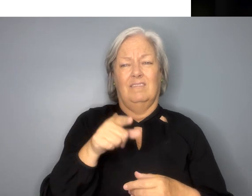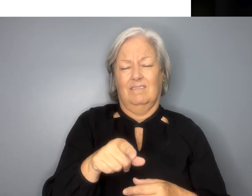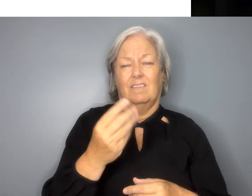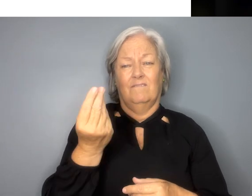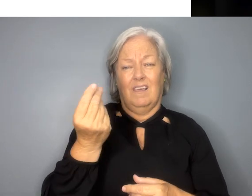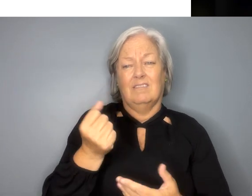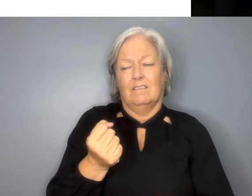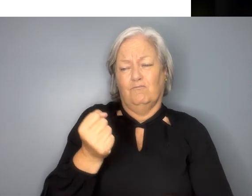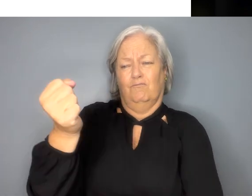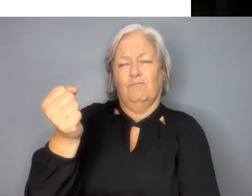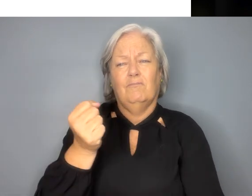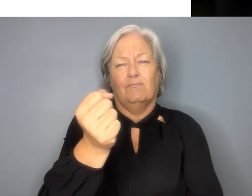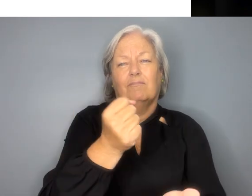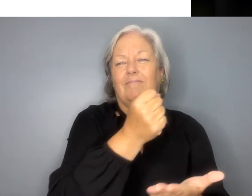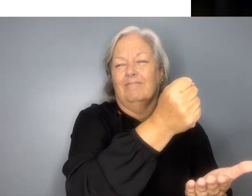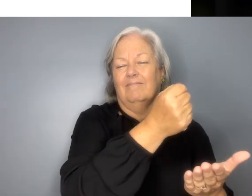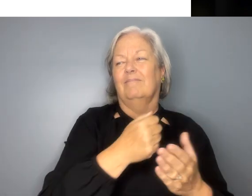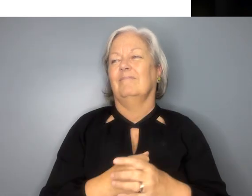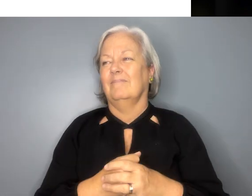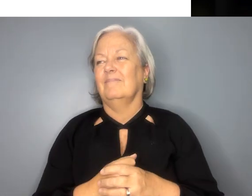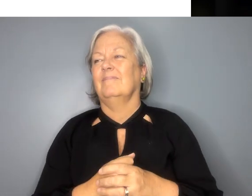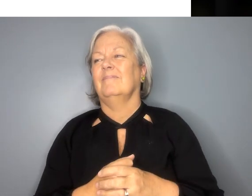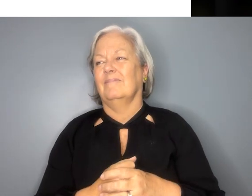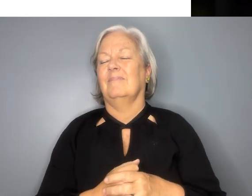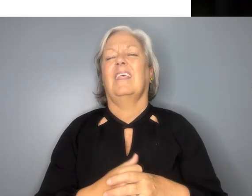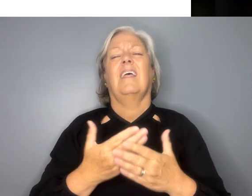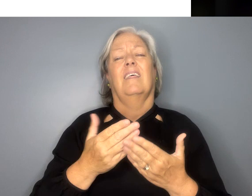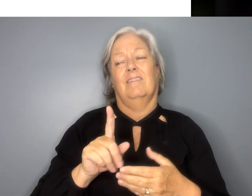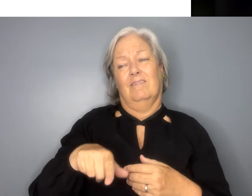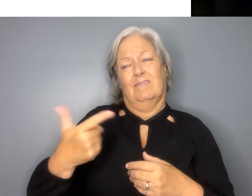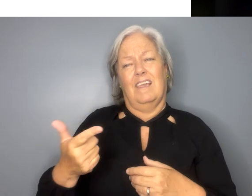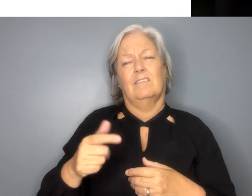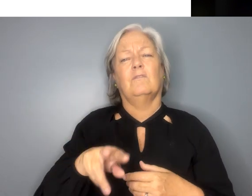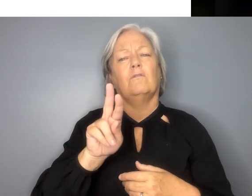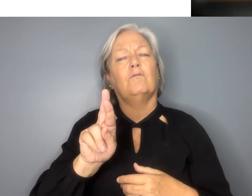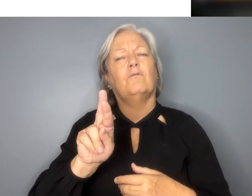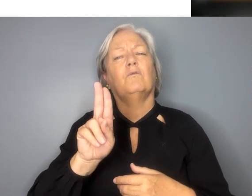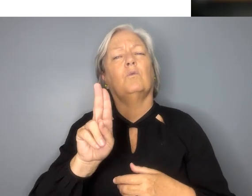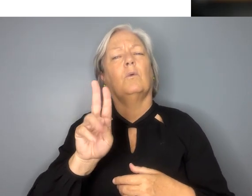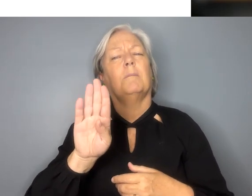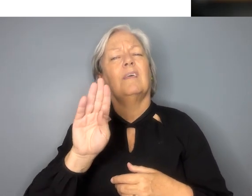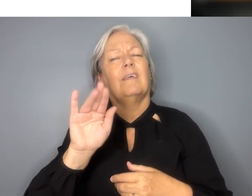quite a unique service system globally. So. I'm really intrigued to hear from Ruby next, actually, on this because I know you've